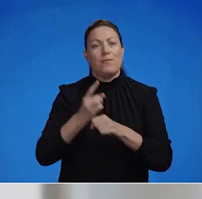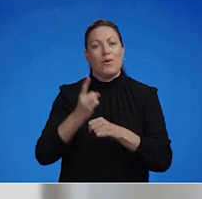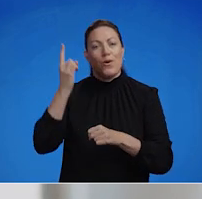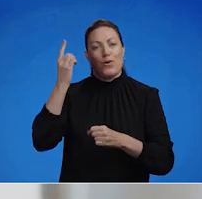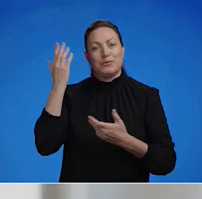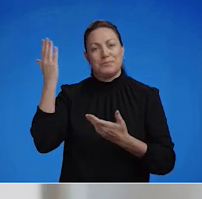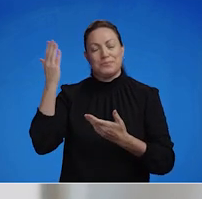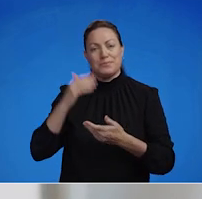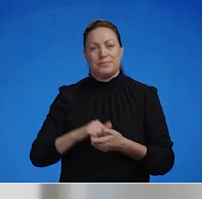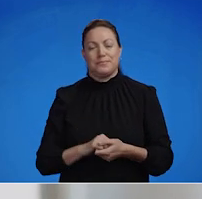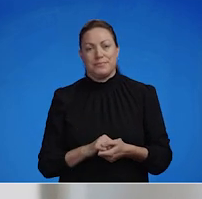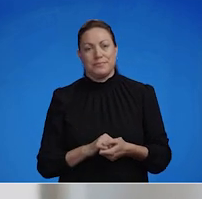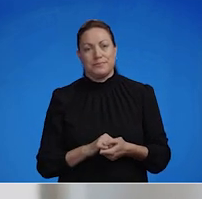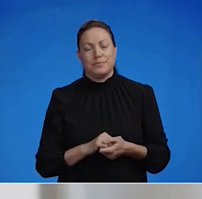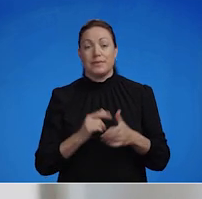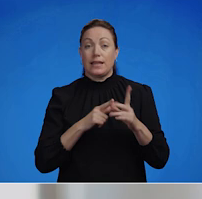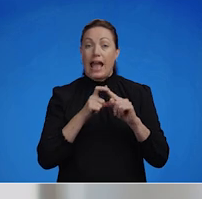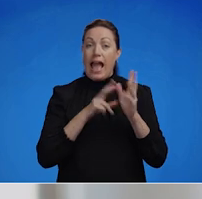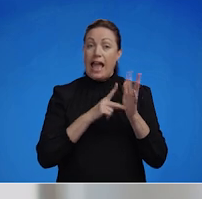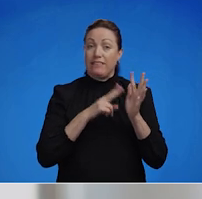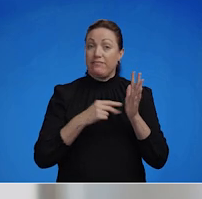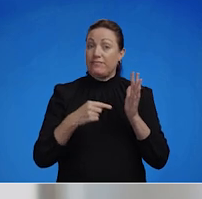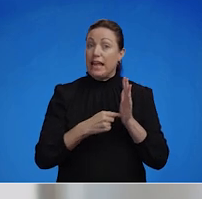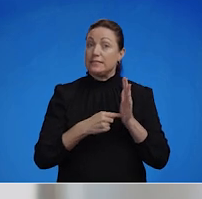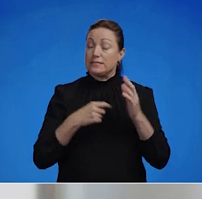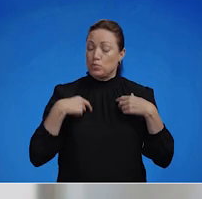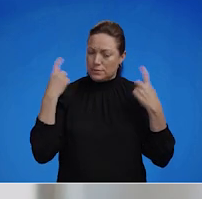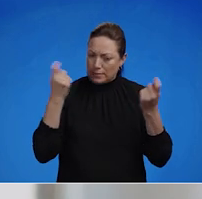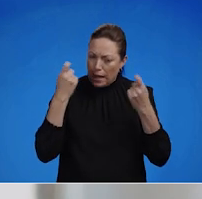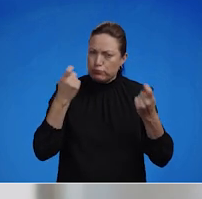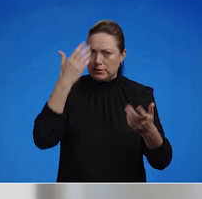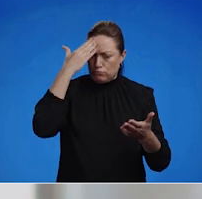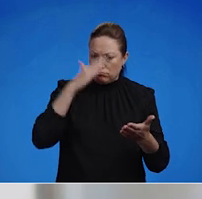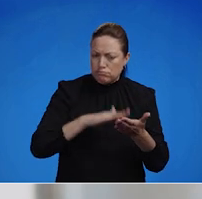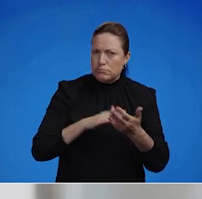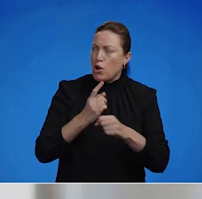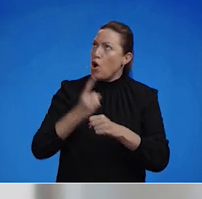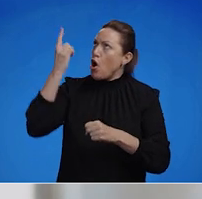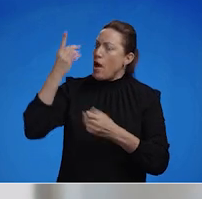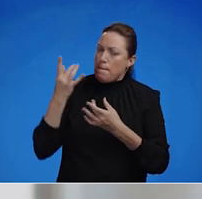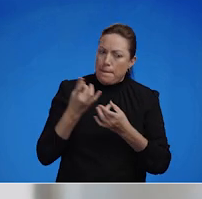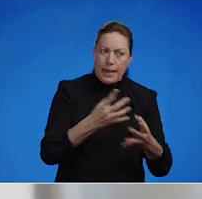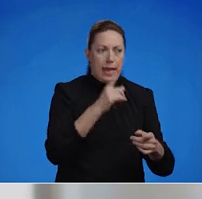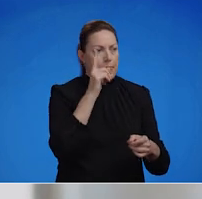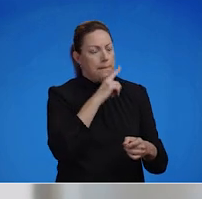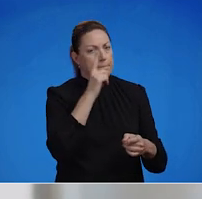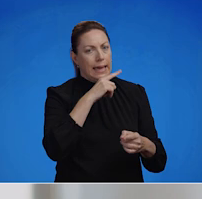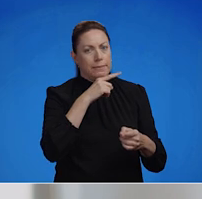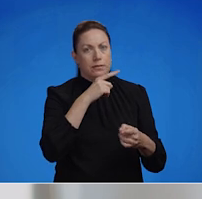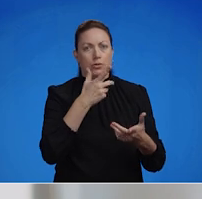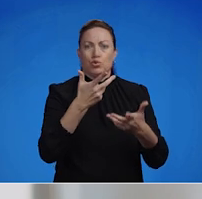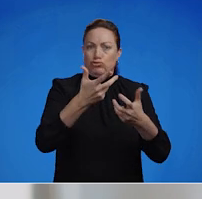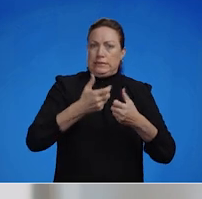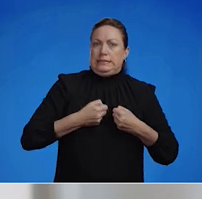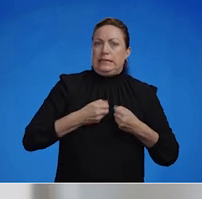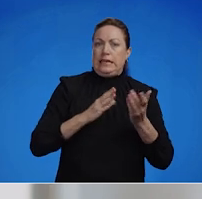deeds of God. In Advent, we celebrated and commemorated God preparing his people to